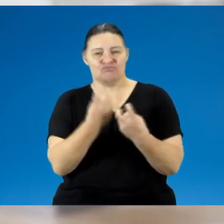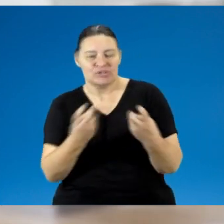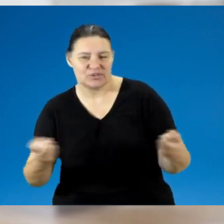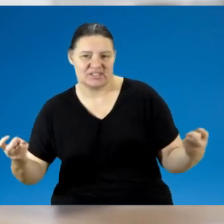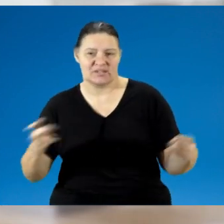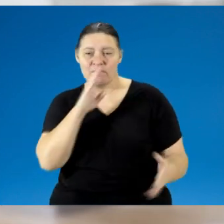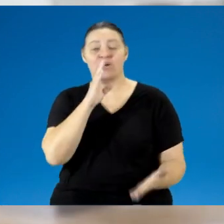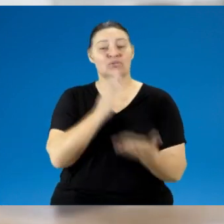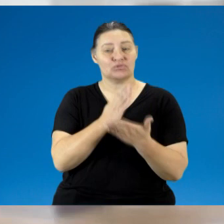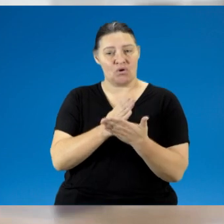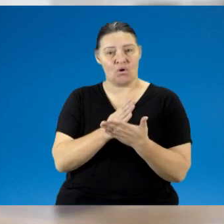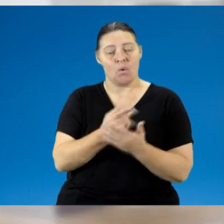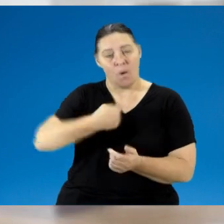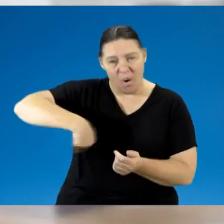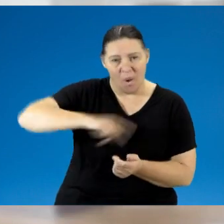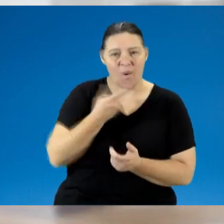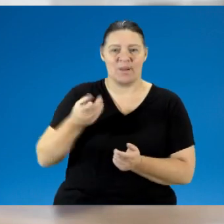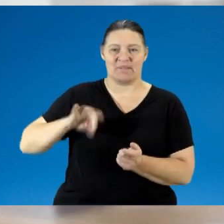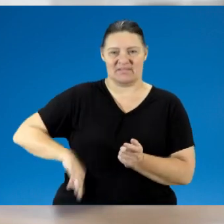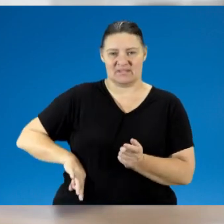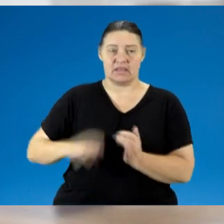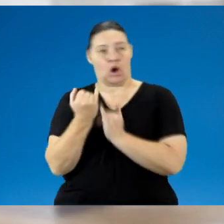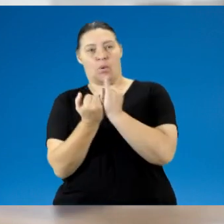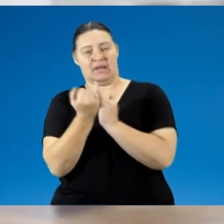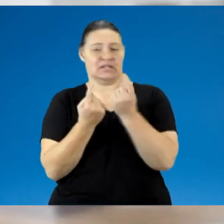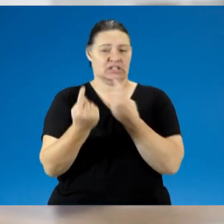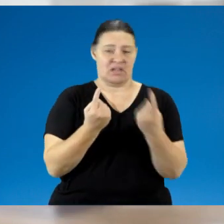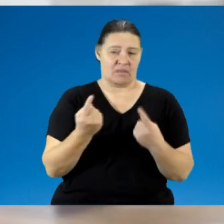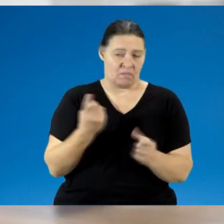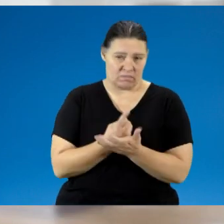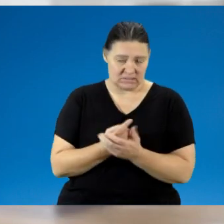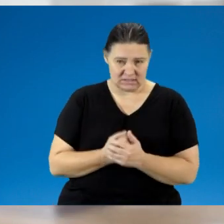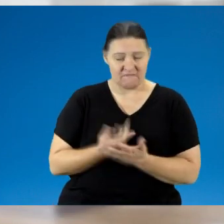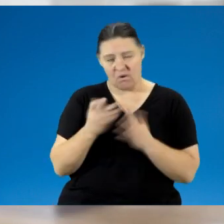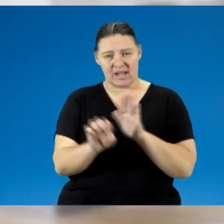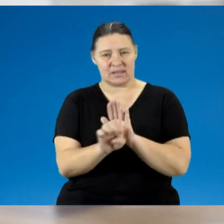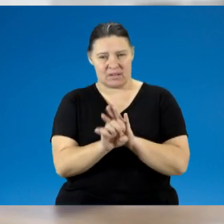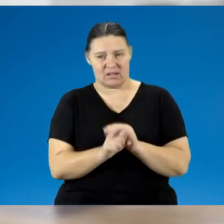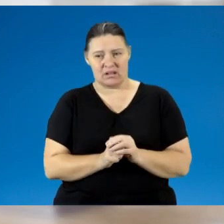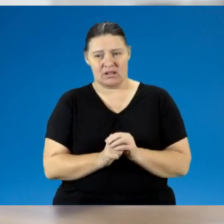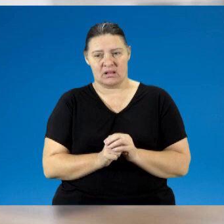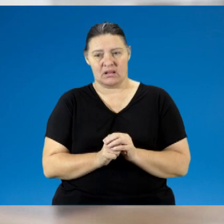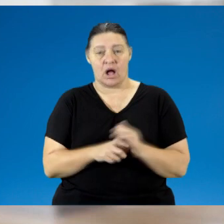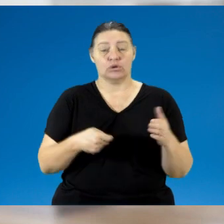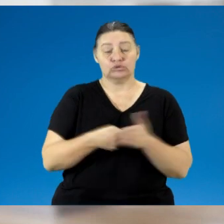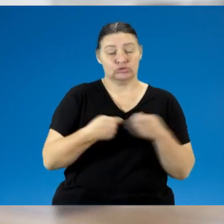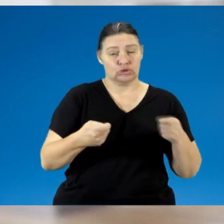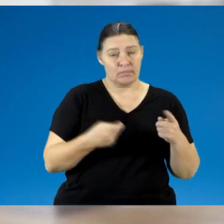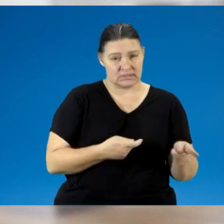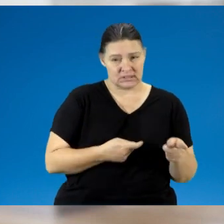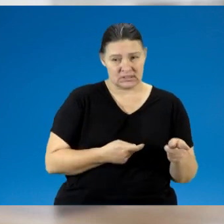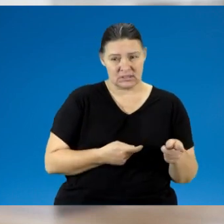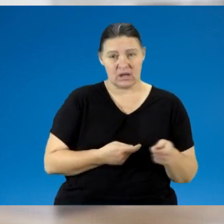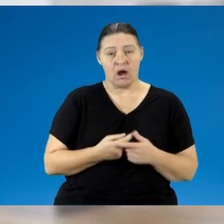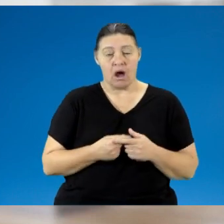a way of making sure that we benefit instead of competing with one another. For instance, there are shops whereby you'd find